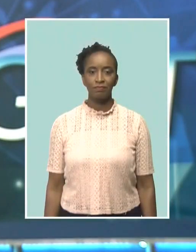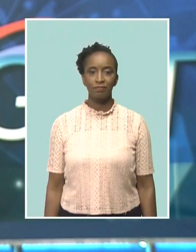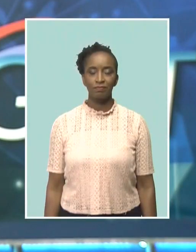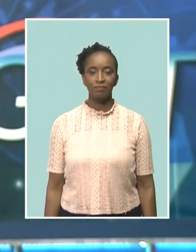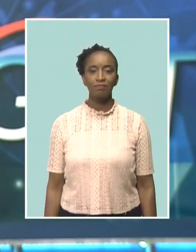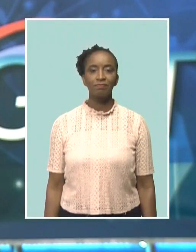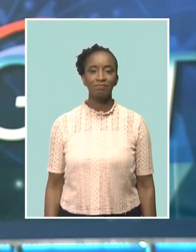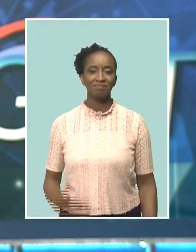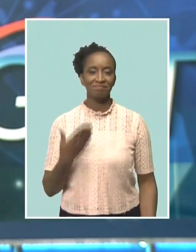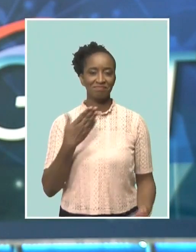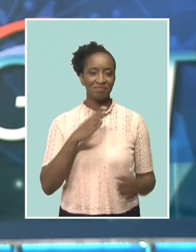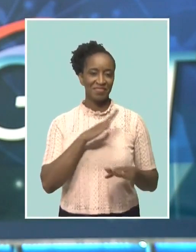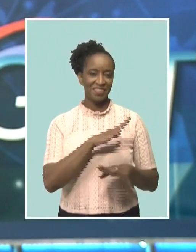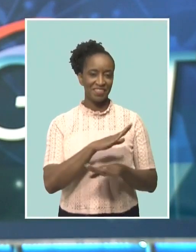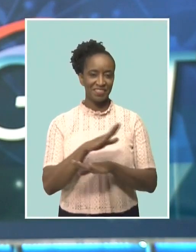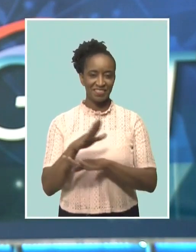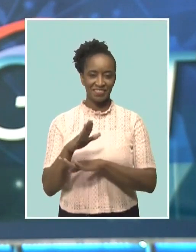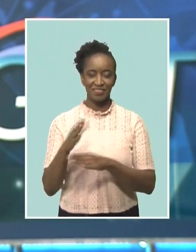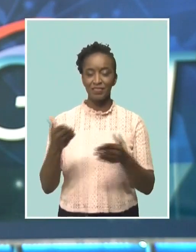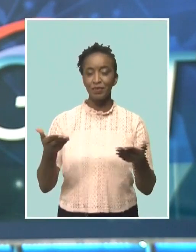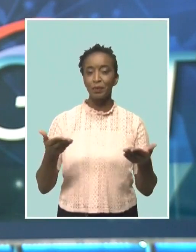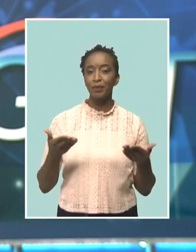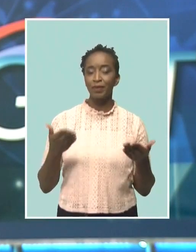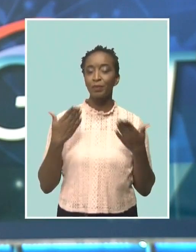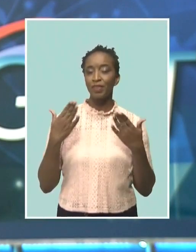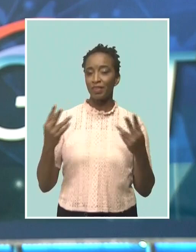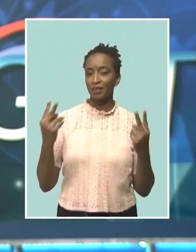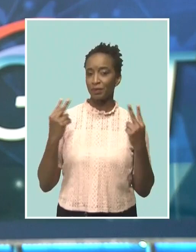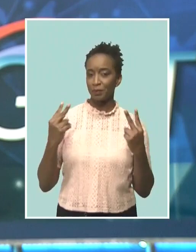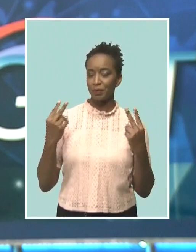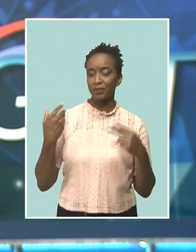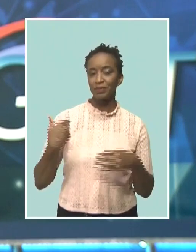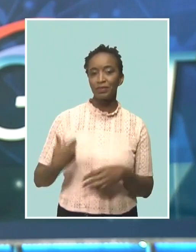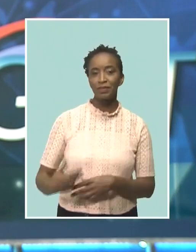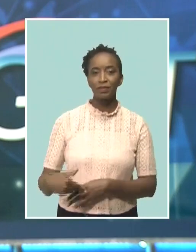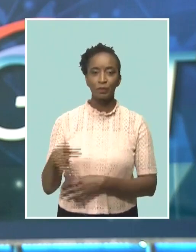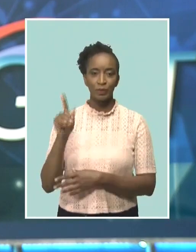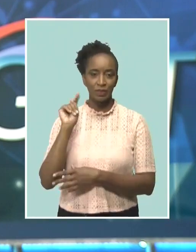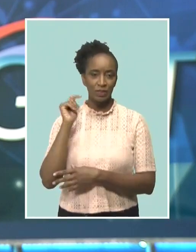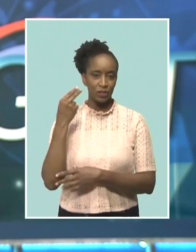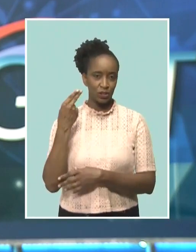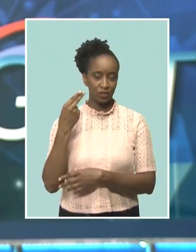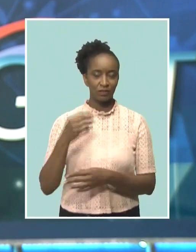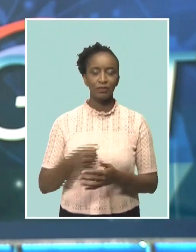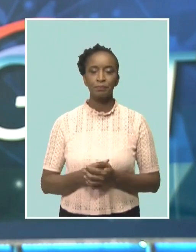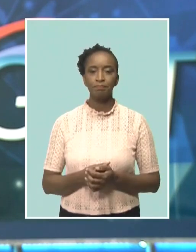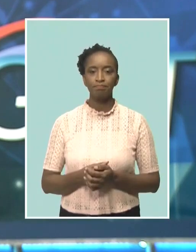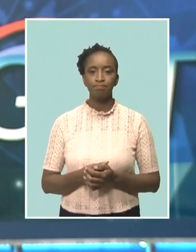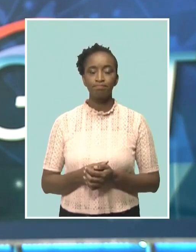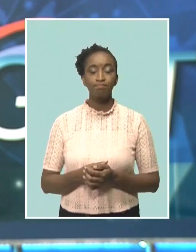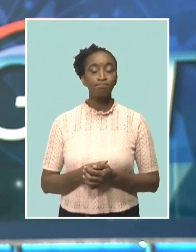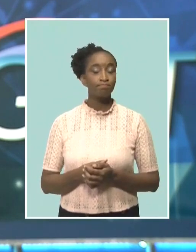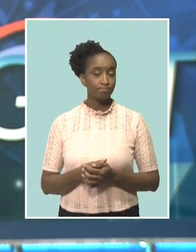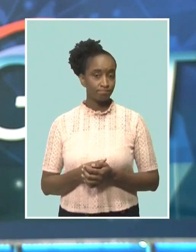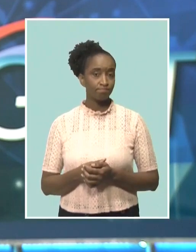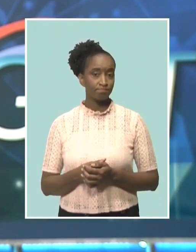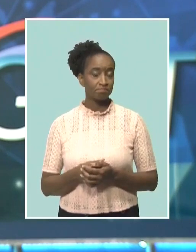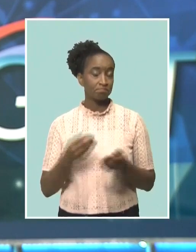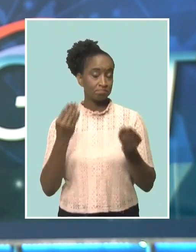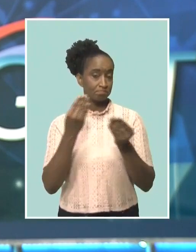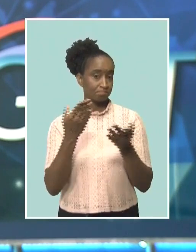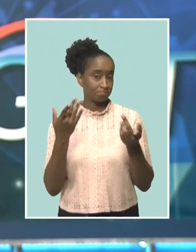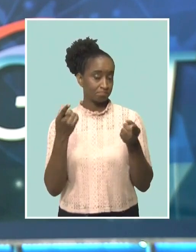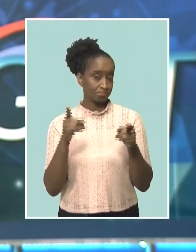Good evening to you and welcome. Thank you so much for joining us. I'm Tisha Hines with the details to the news. In a surprising turn of events this evening,